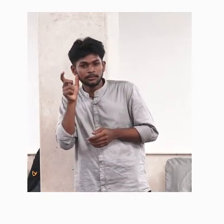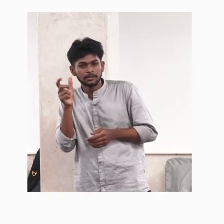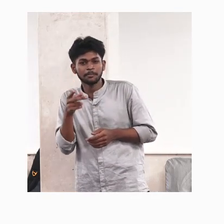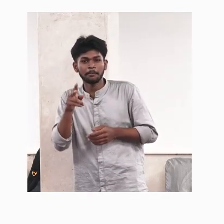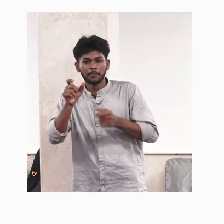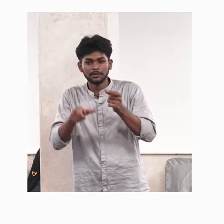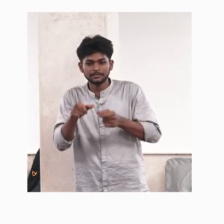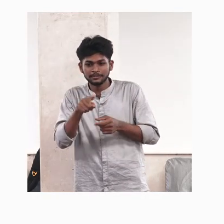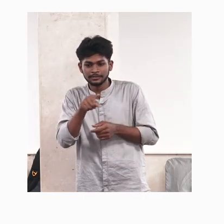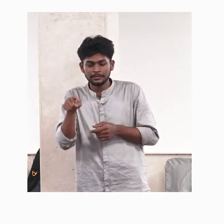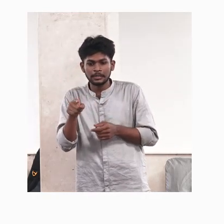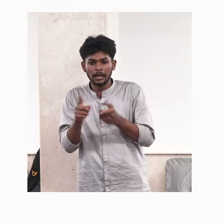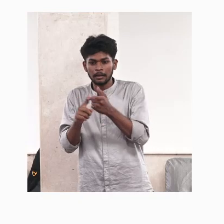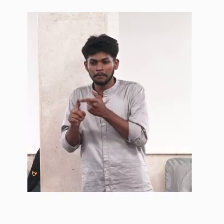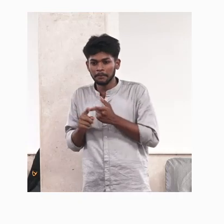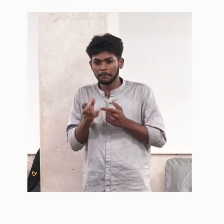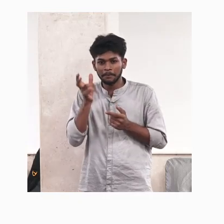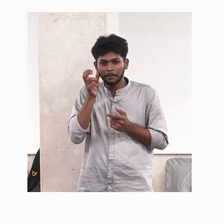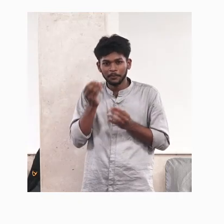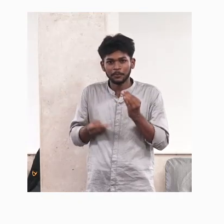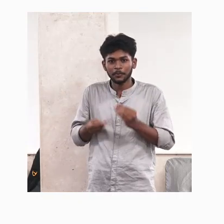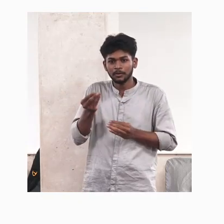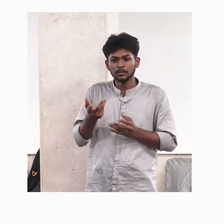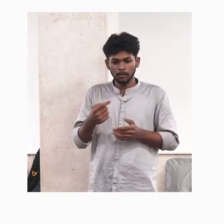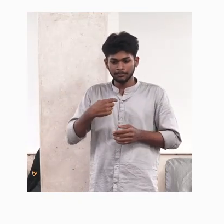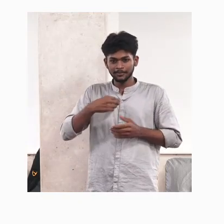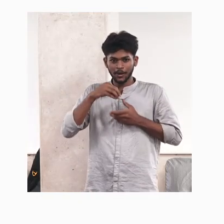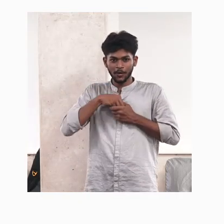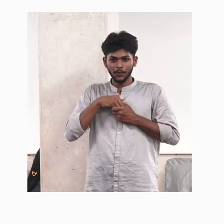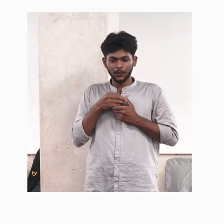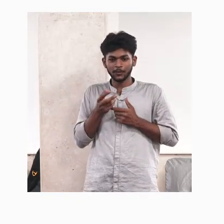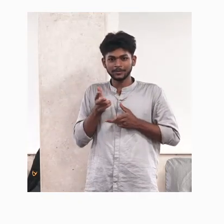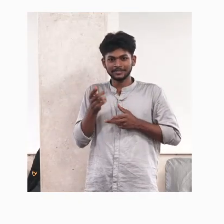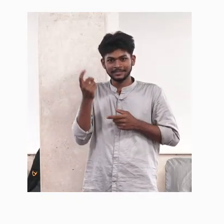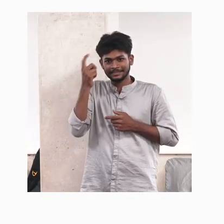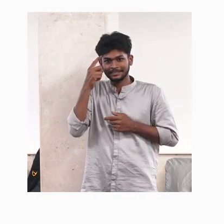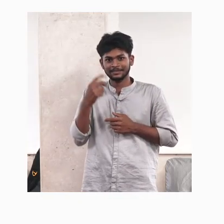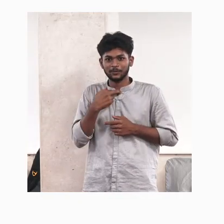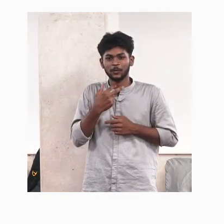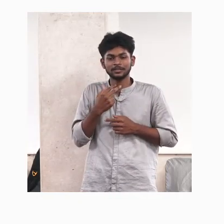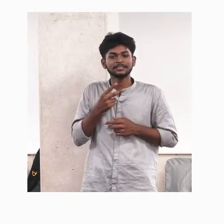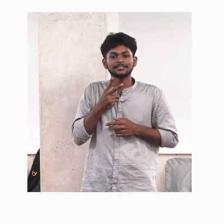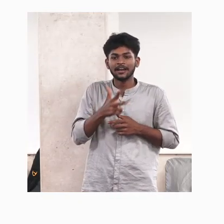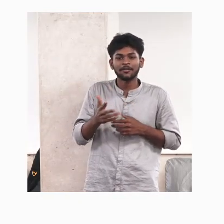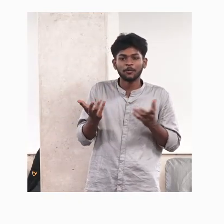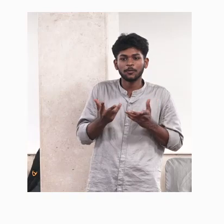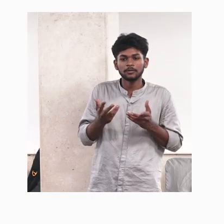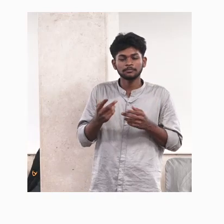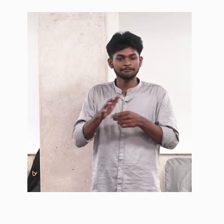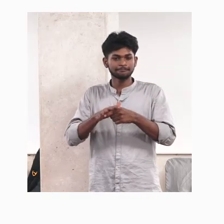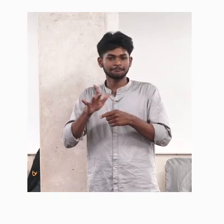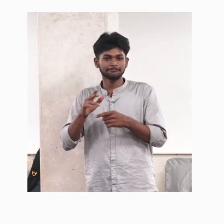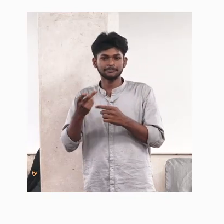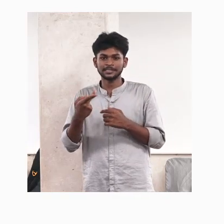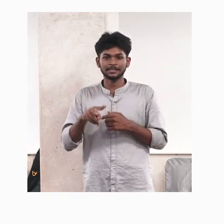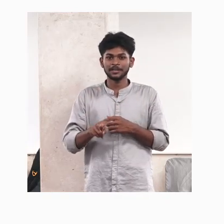also. And during that time, what my inner voice is saying, and the reflection part also